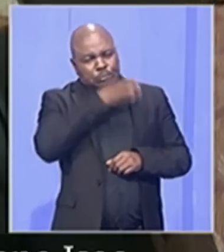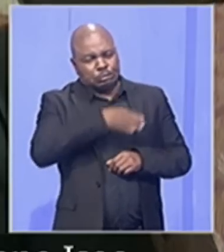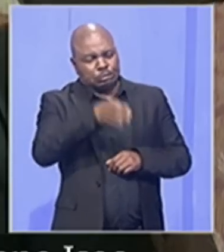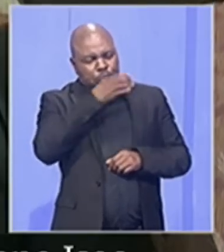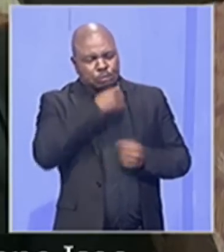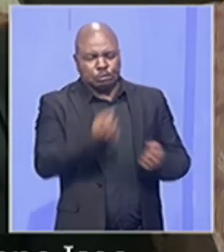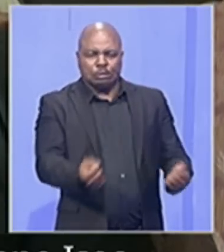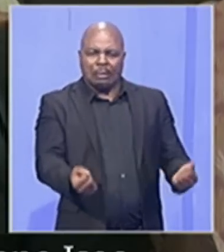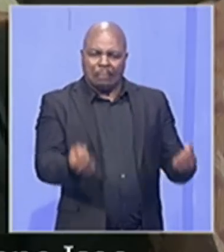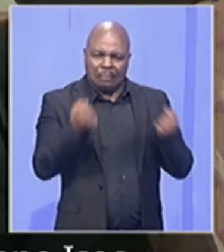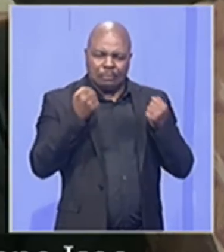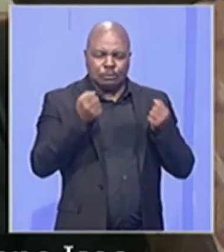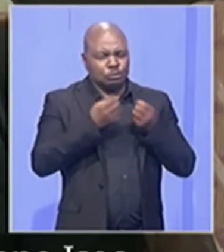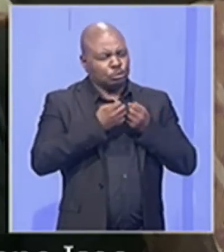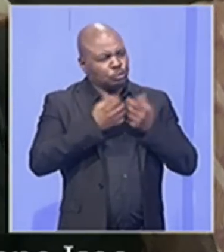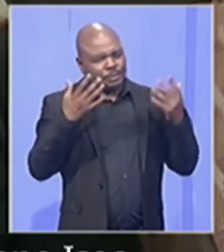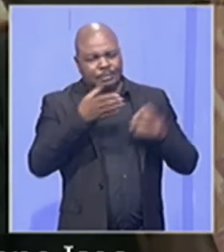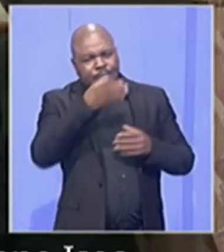much alcohol.